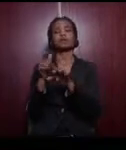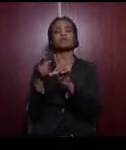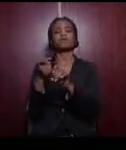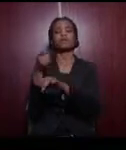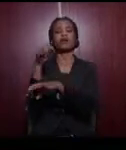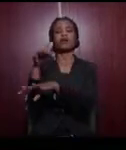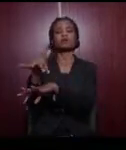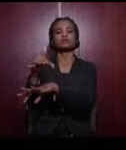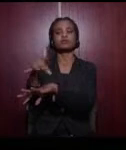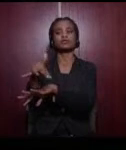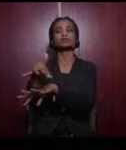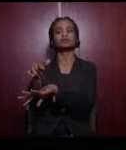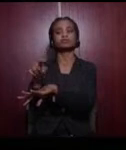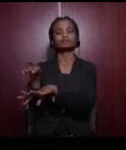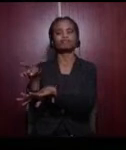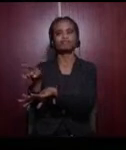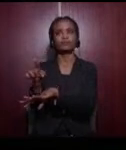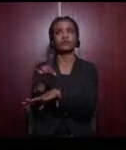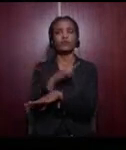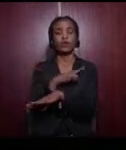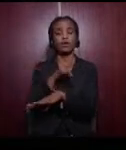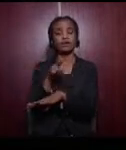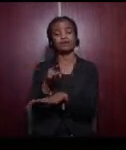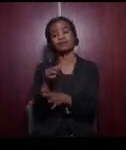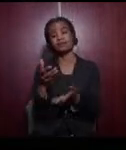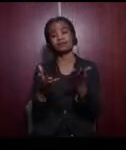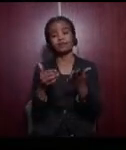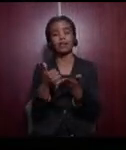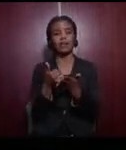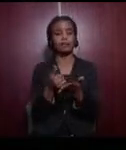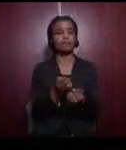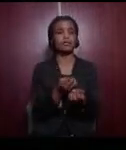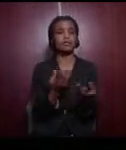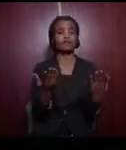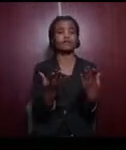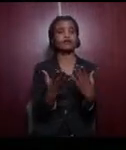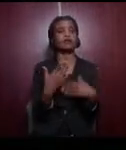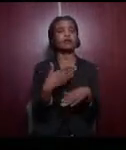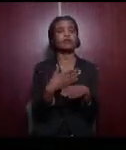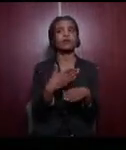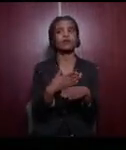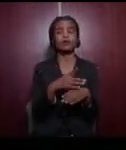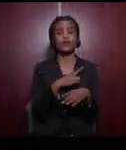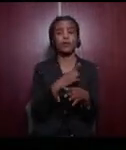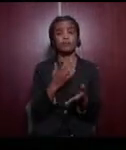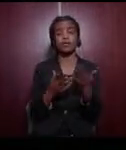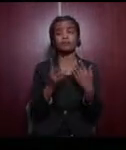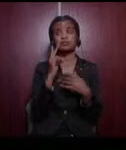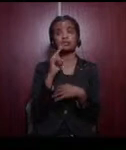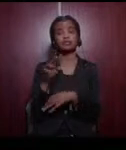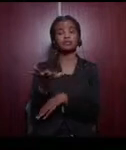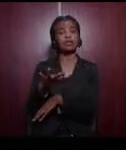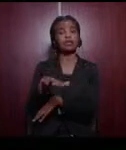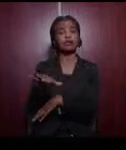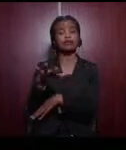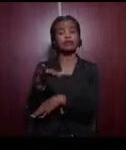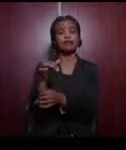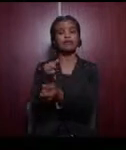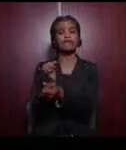because if you look at Freedom Park, Usheba, all the squatter camp, Okena Orange Farm, Okena all these areas, Okena go